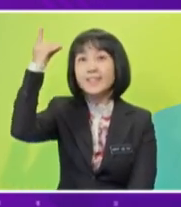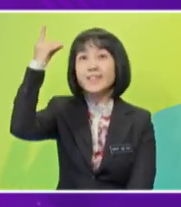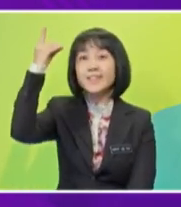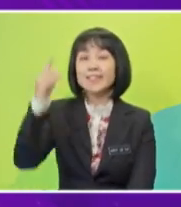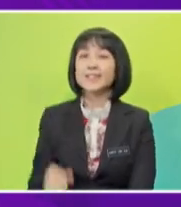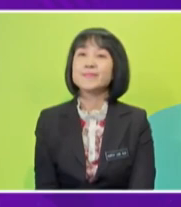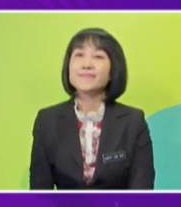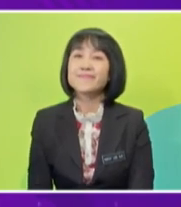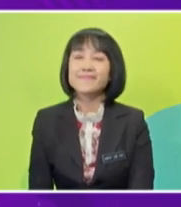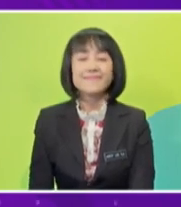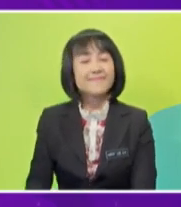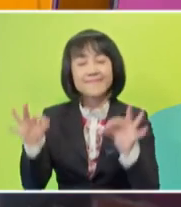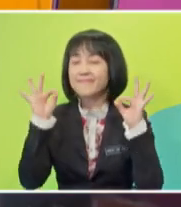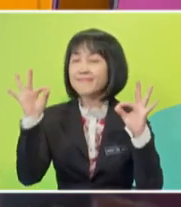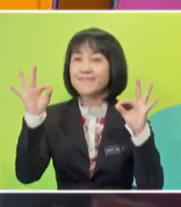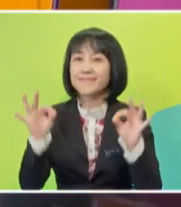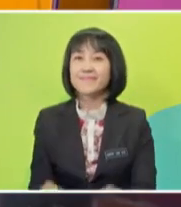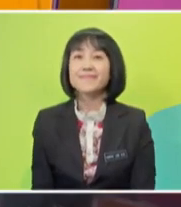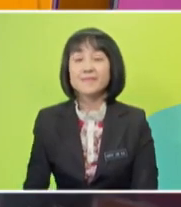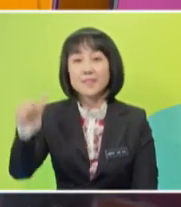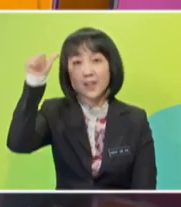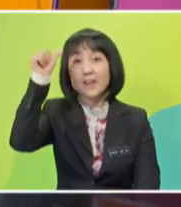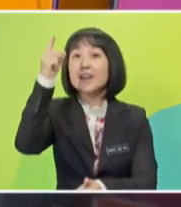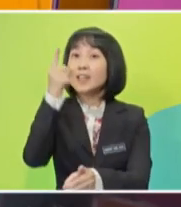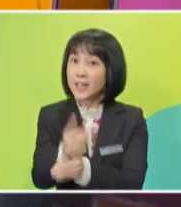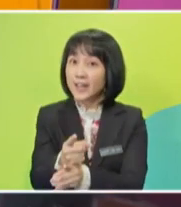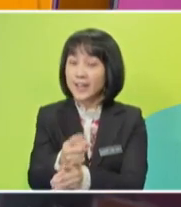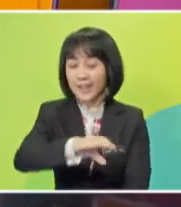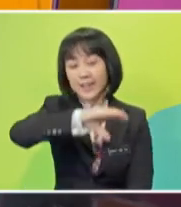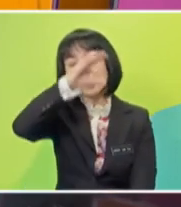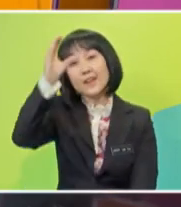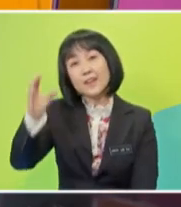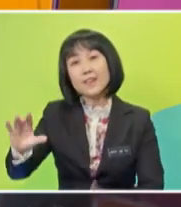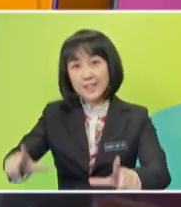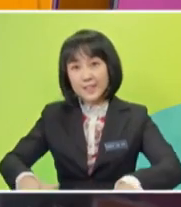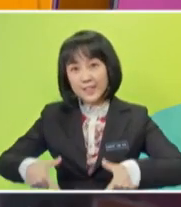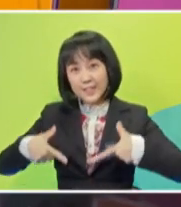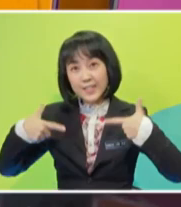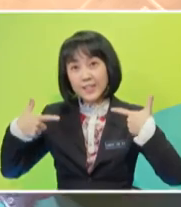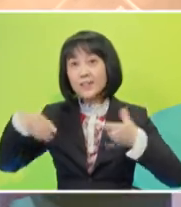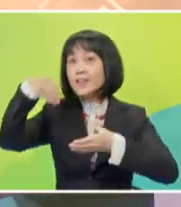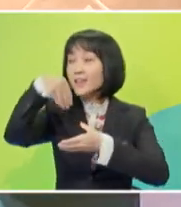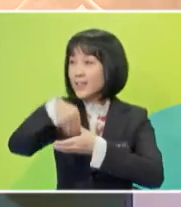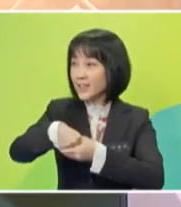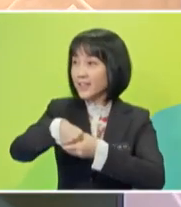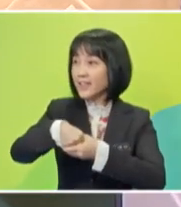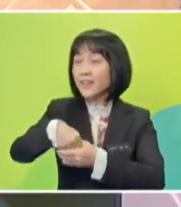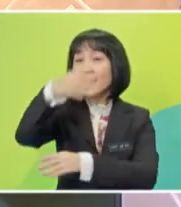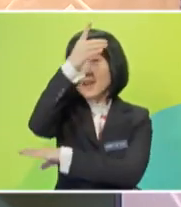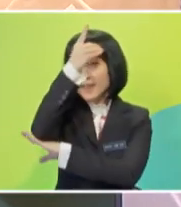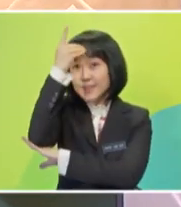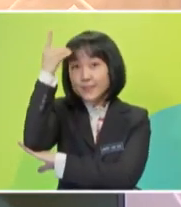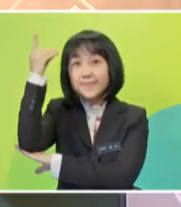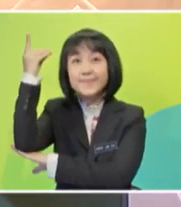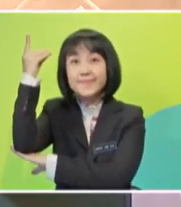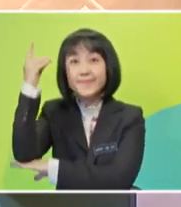Desert. Desert. Perfect, Amma. You are right. Okay, so the camel lives in the desert.